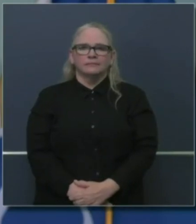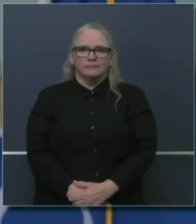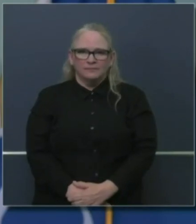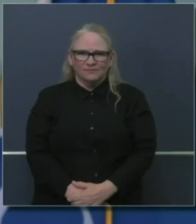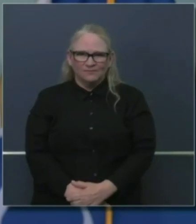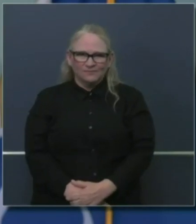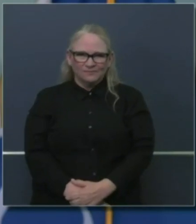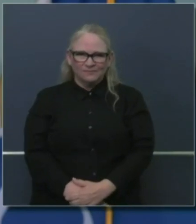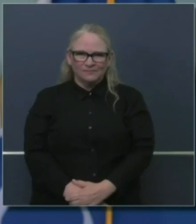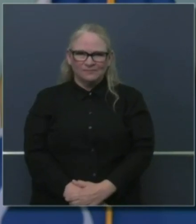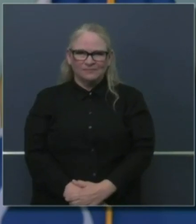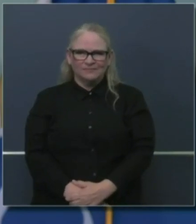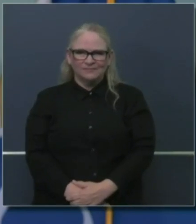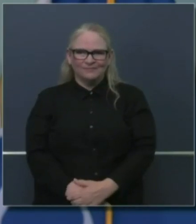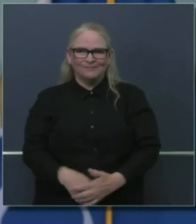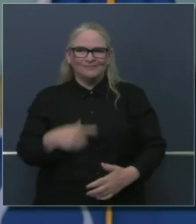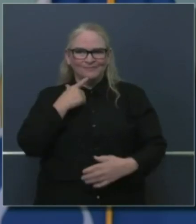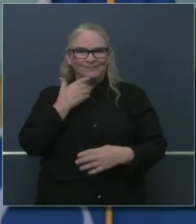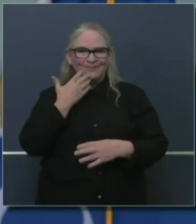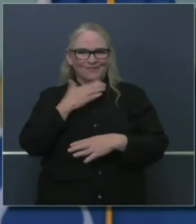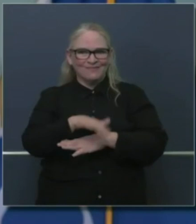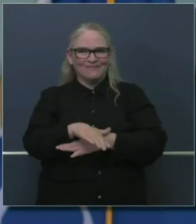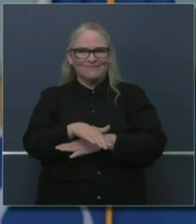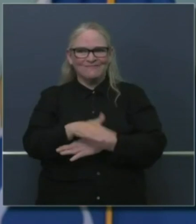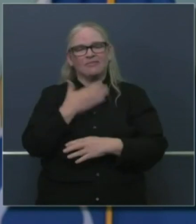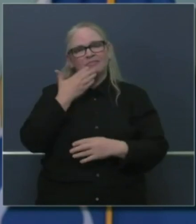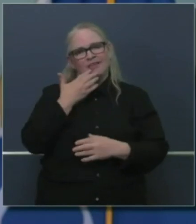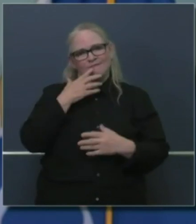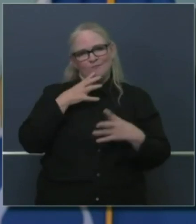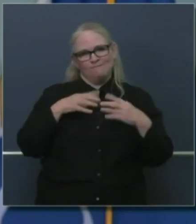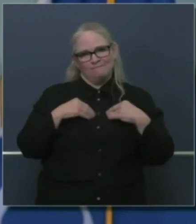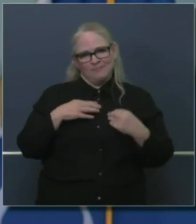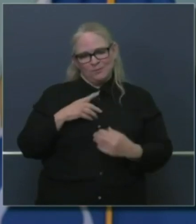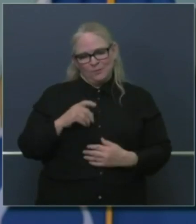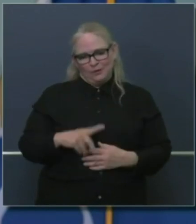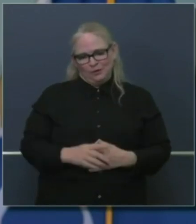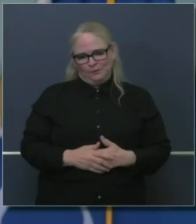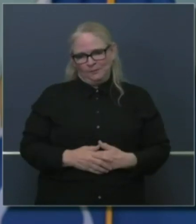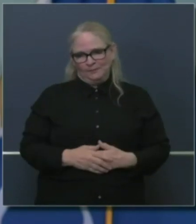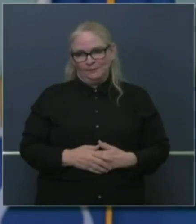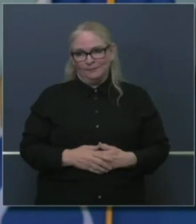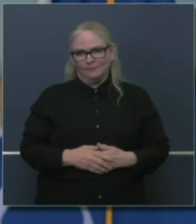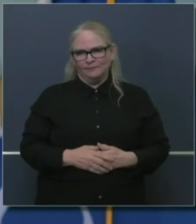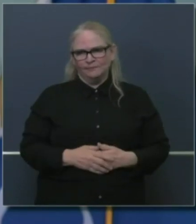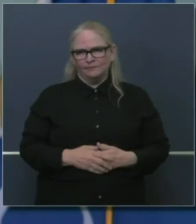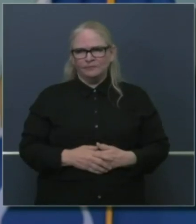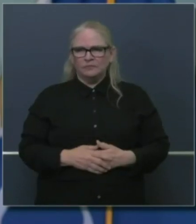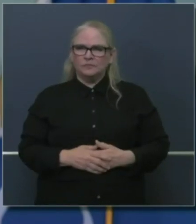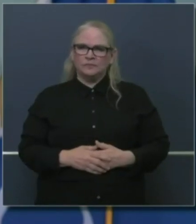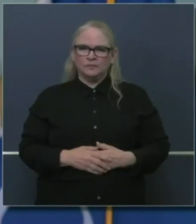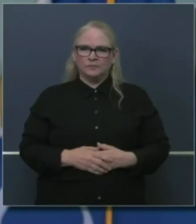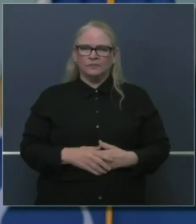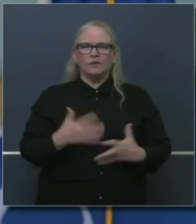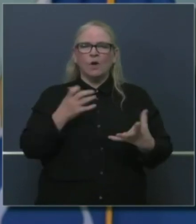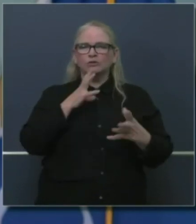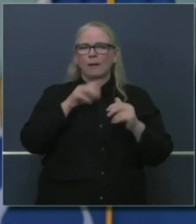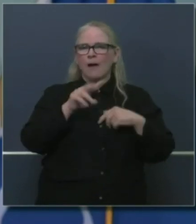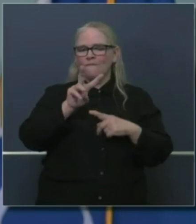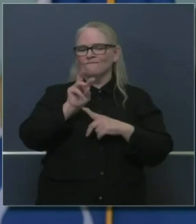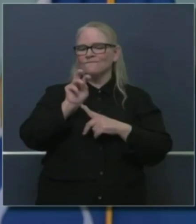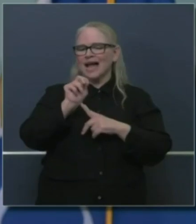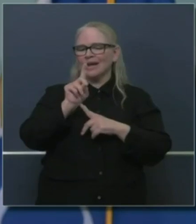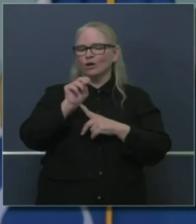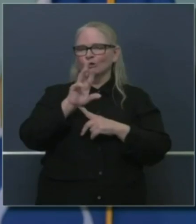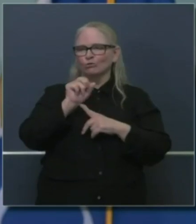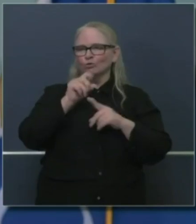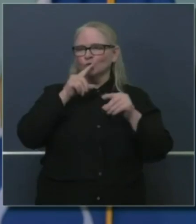Yes, good afternoon. Thanks for taking the question. Governor, this is regarding the vendors that your administration is paying for supplies and